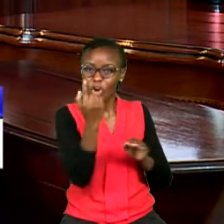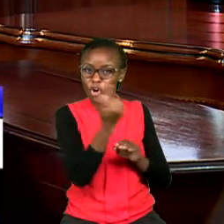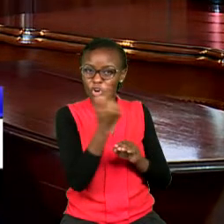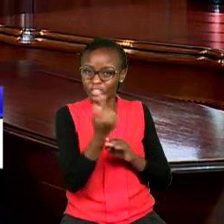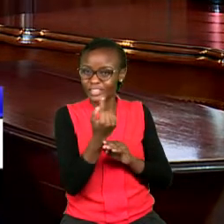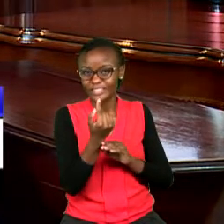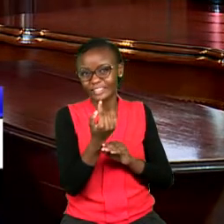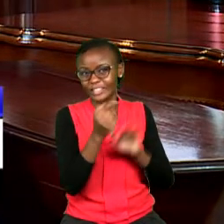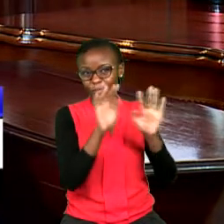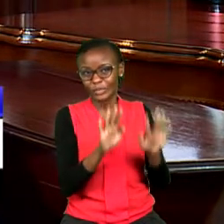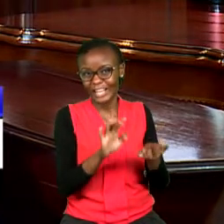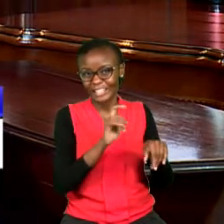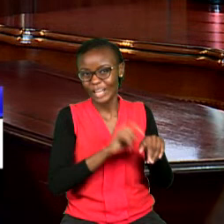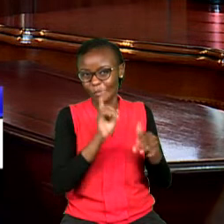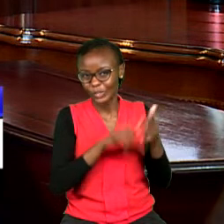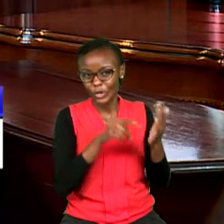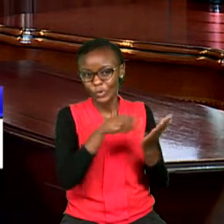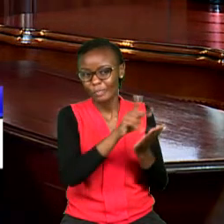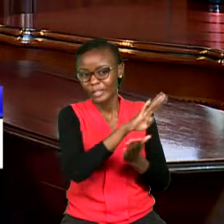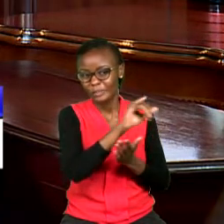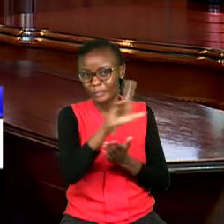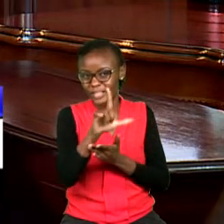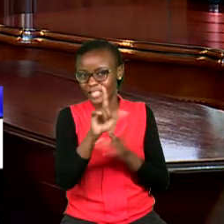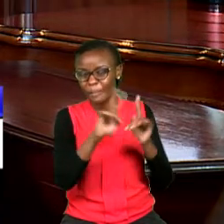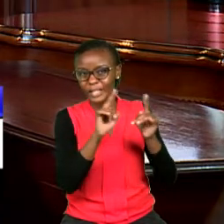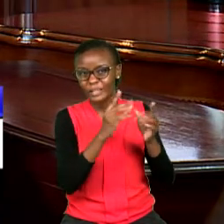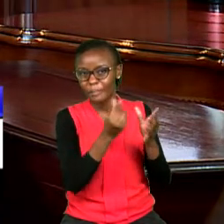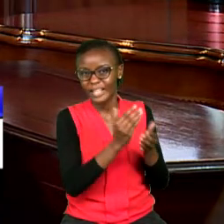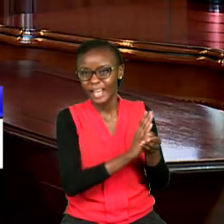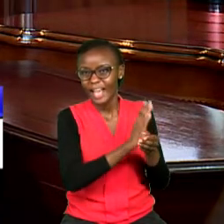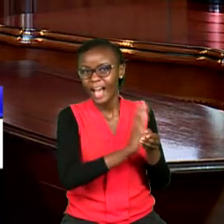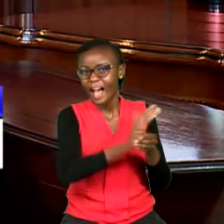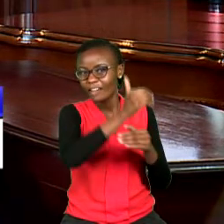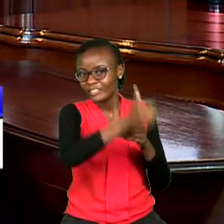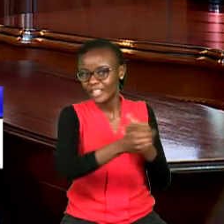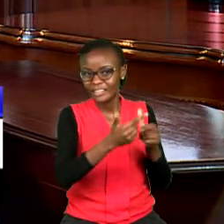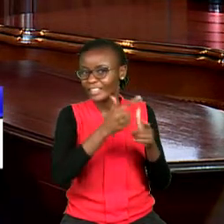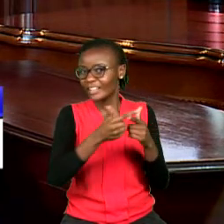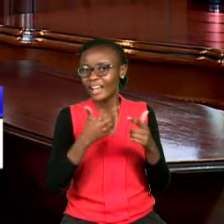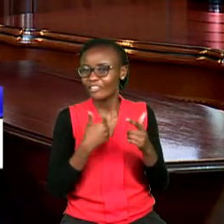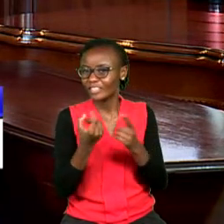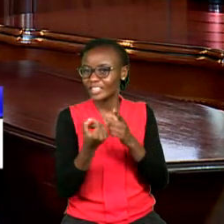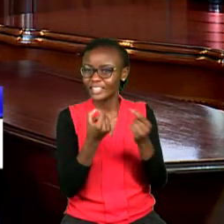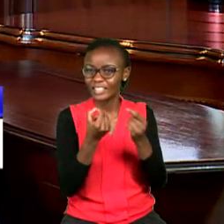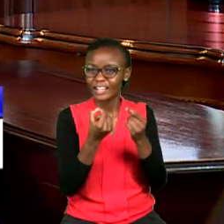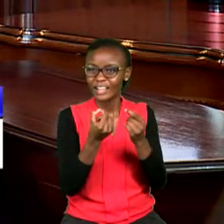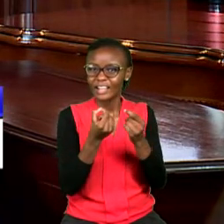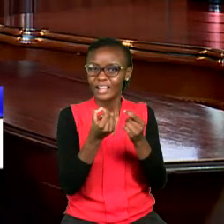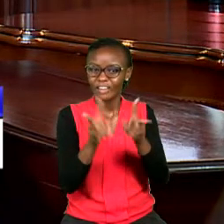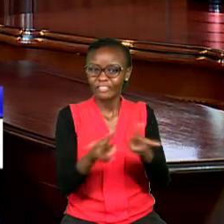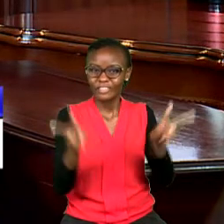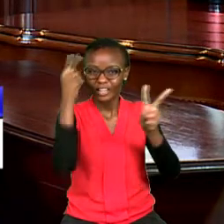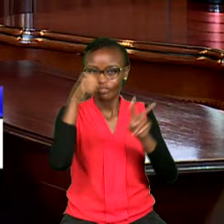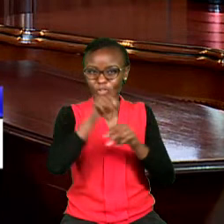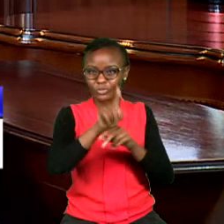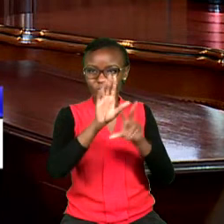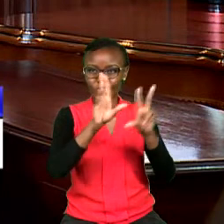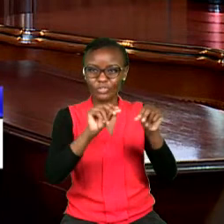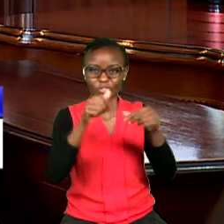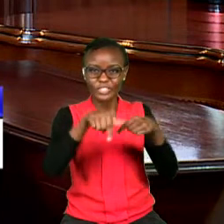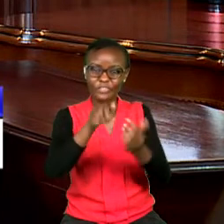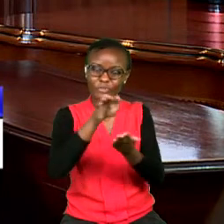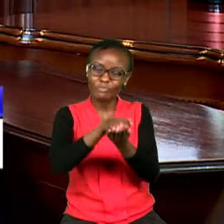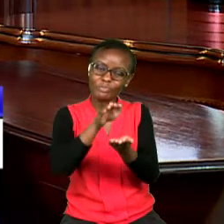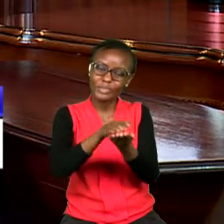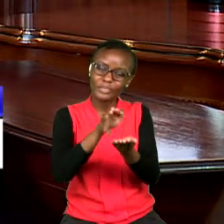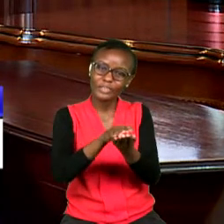the bills. Money beyond paying bills has very little value to you. It is in the bank account